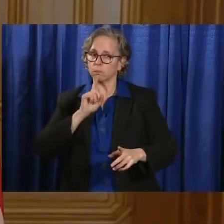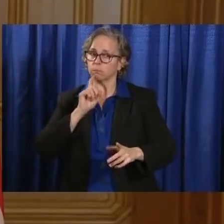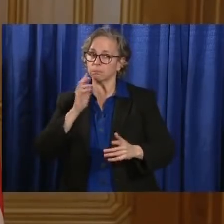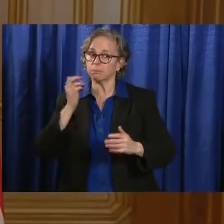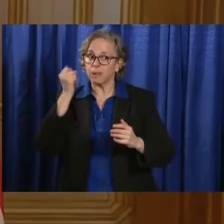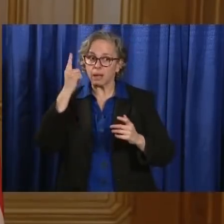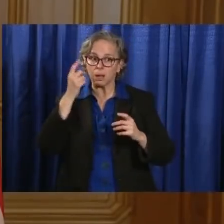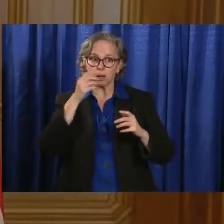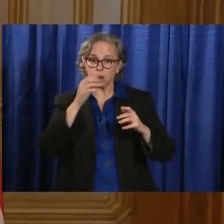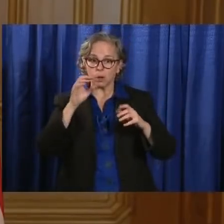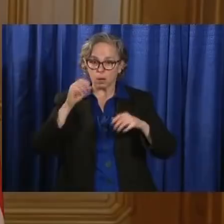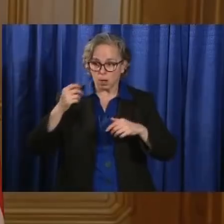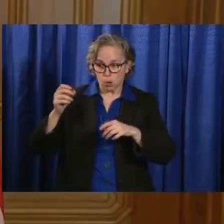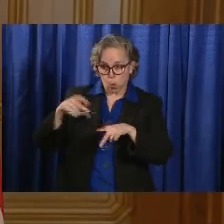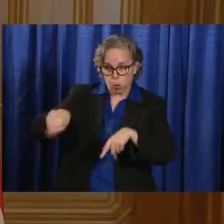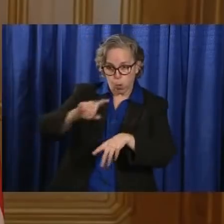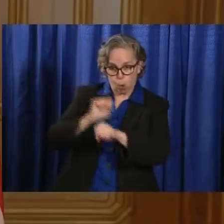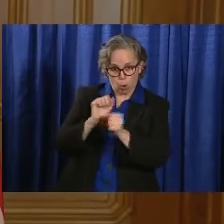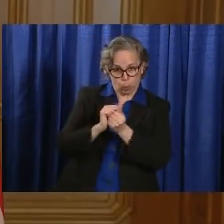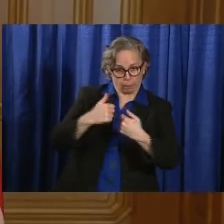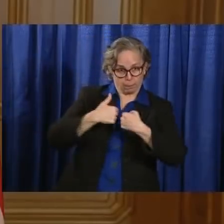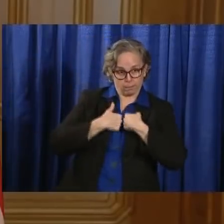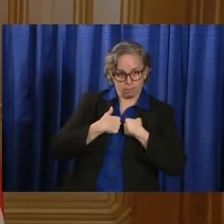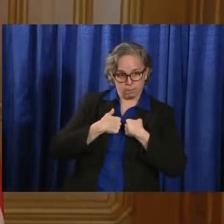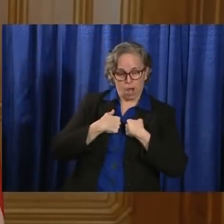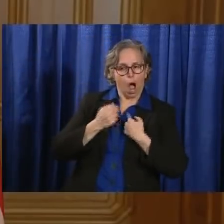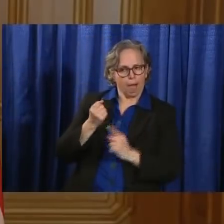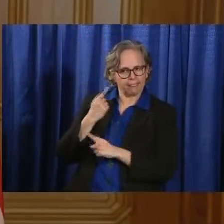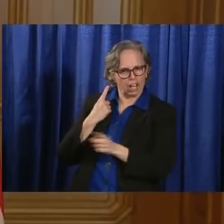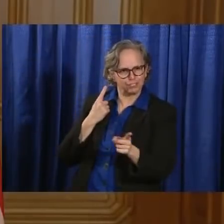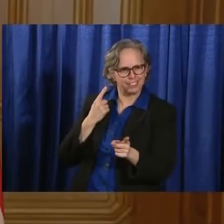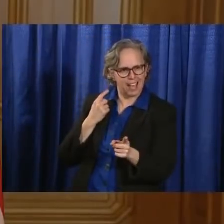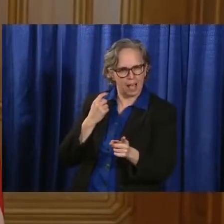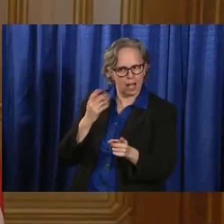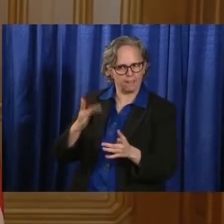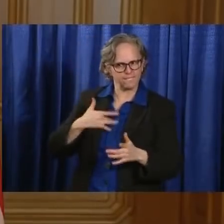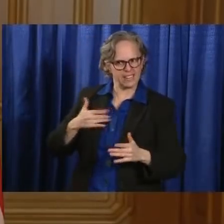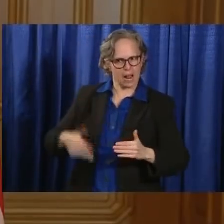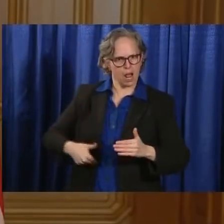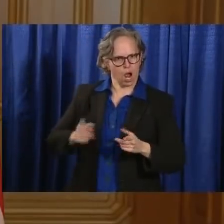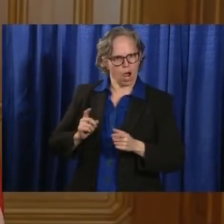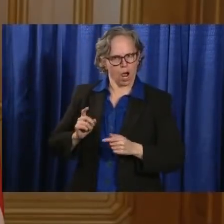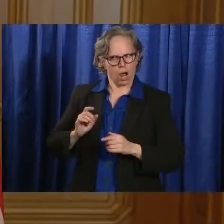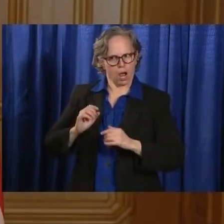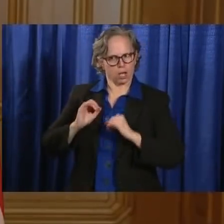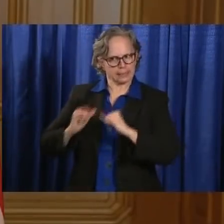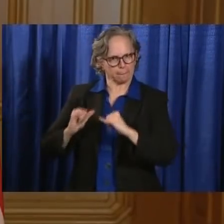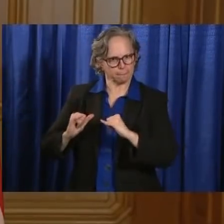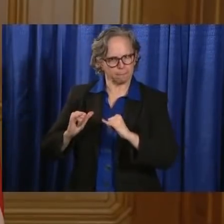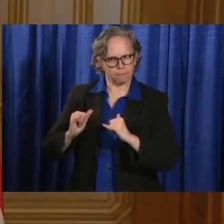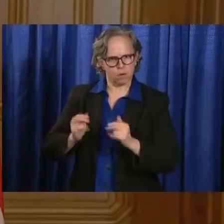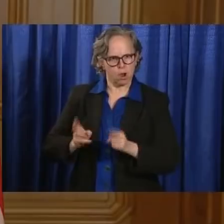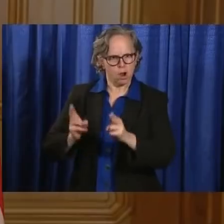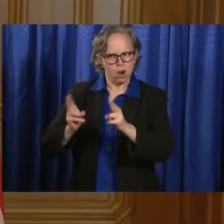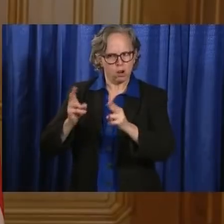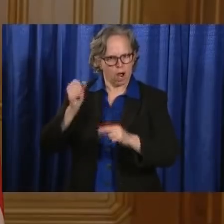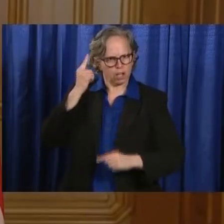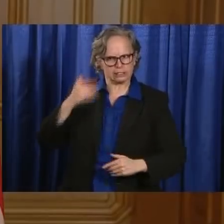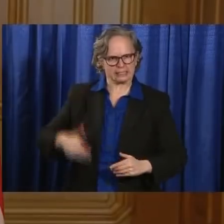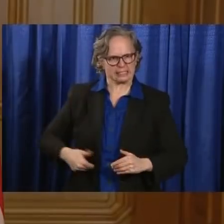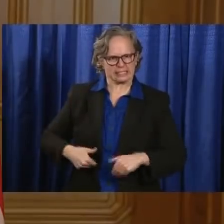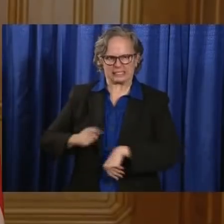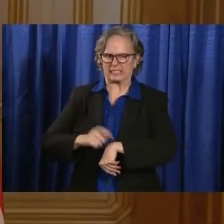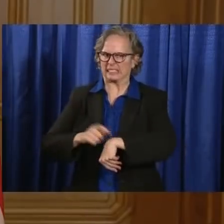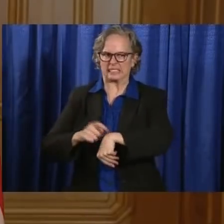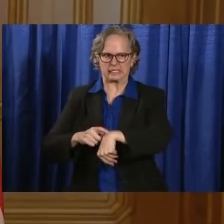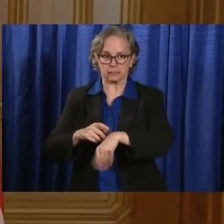with me, gets my sense of urgency, and they have that sense of urgency too, because they understand this is a matter of